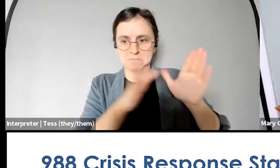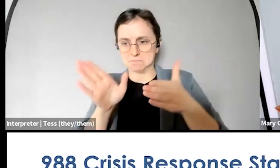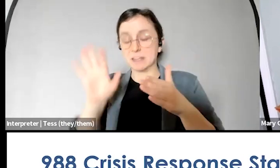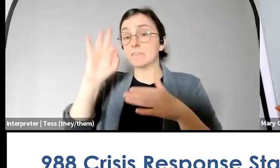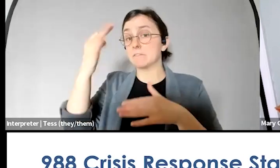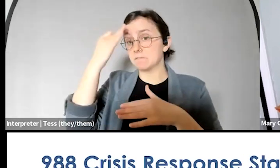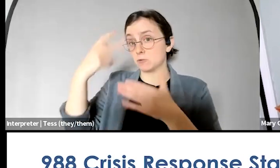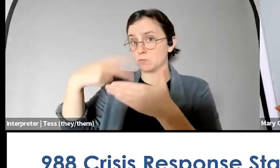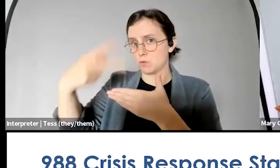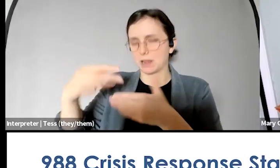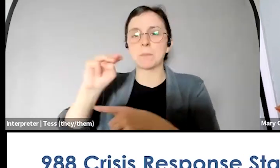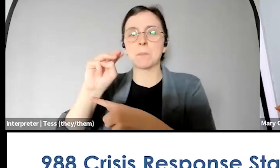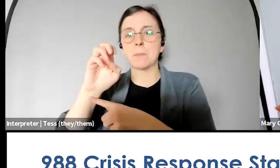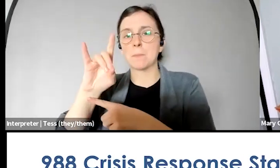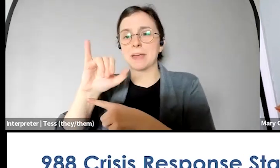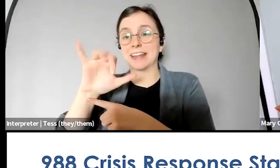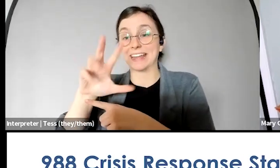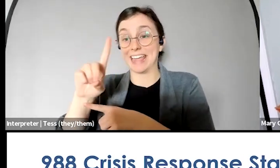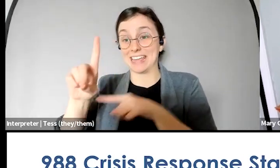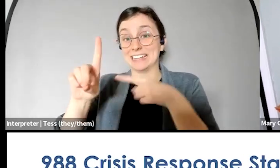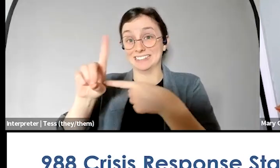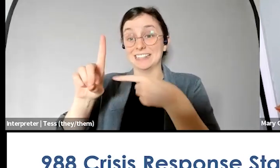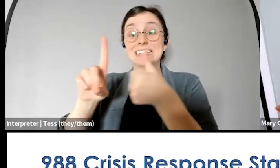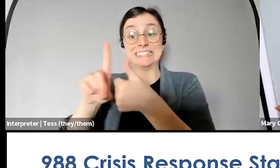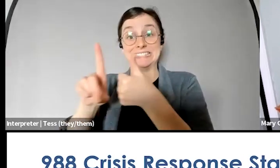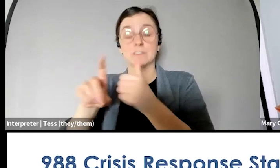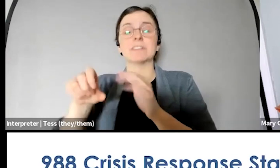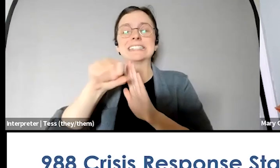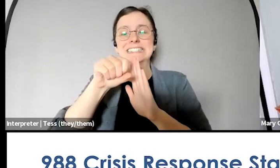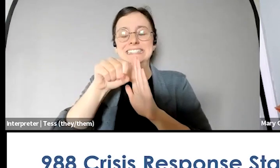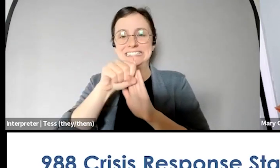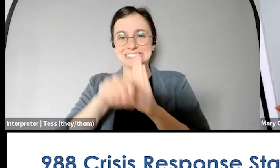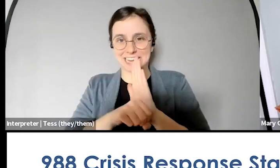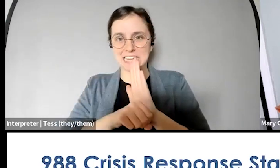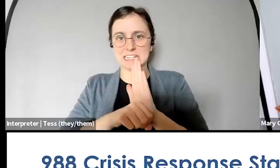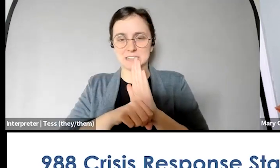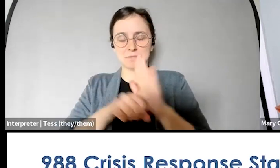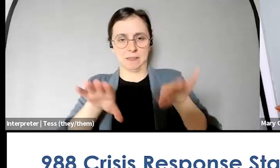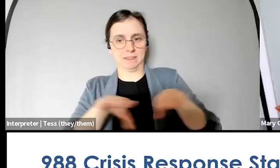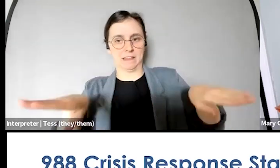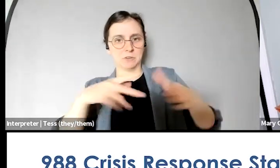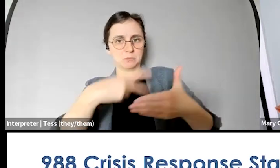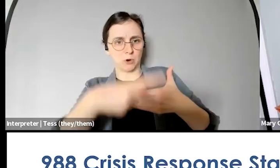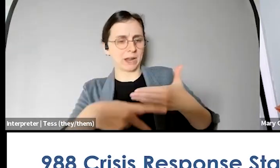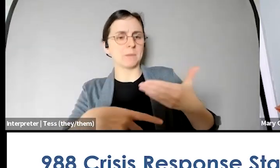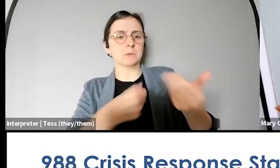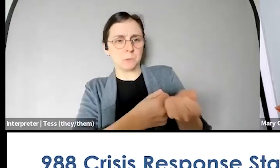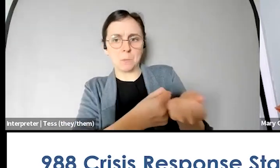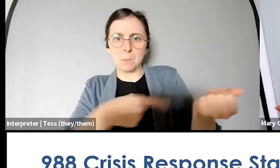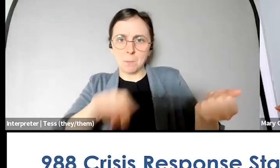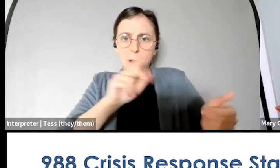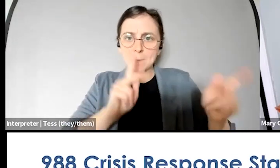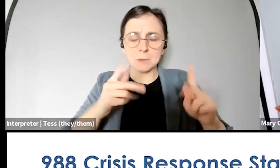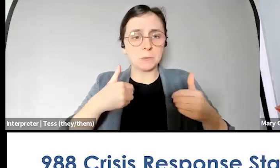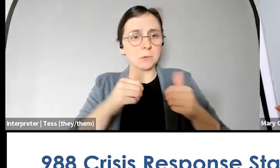Medicaid is the state federal financing system, covers many people with disabilities, many people with low income, very